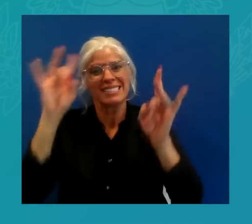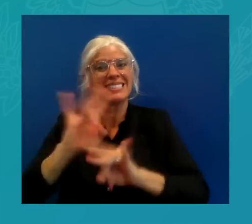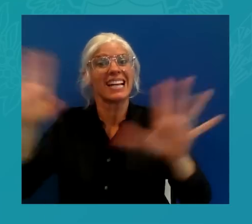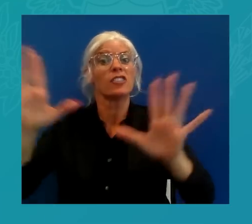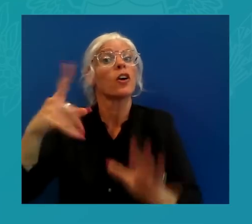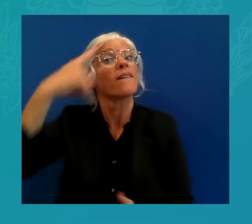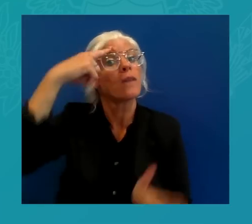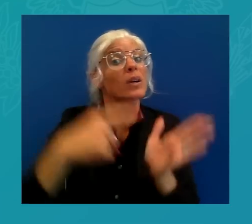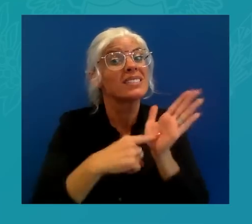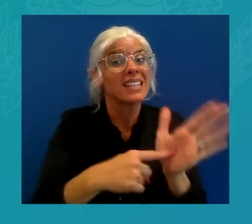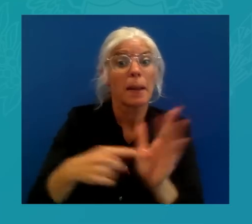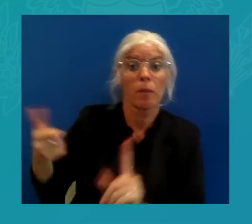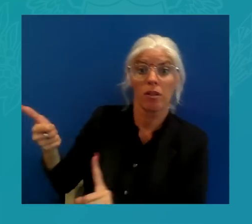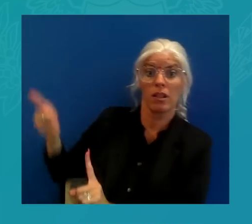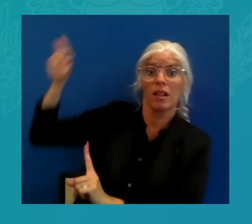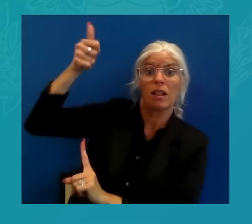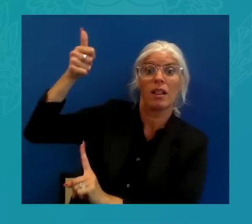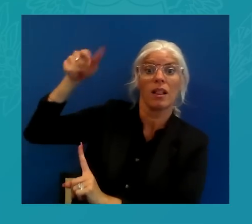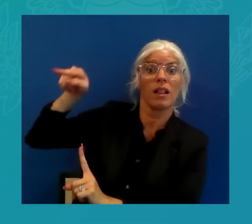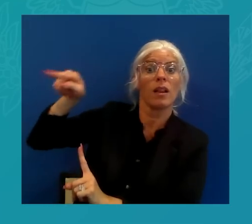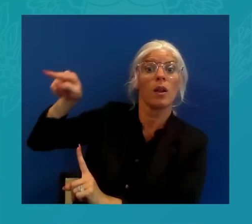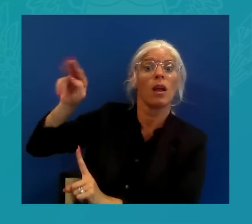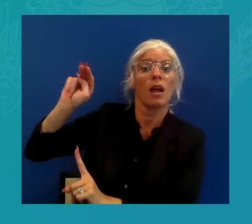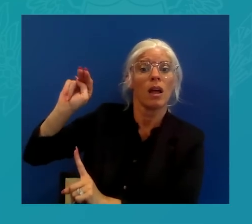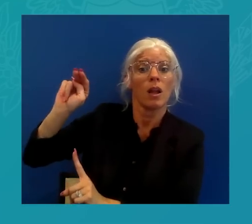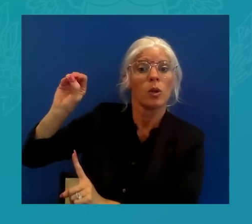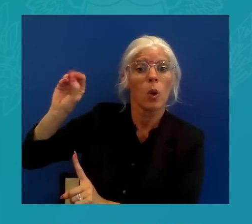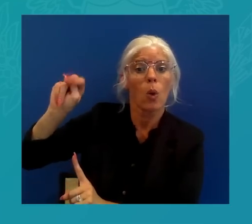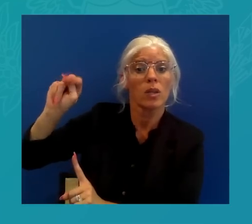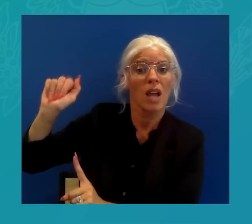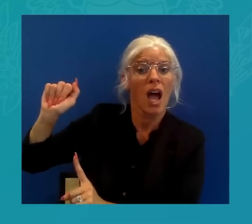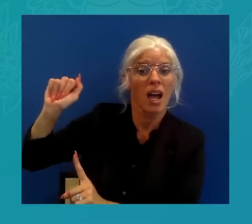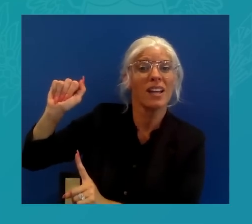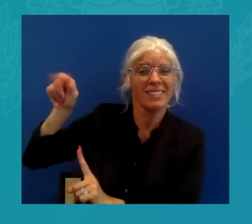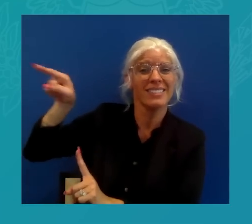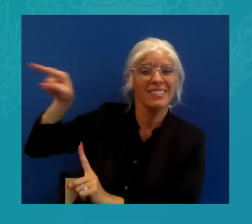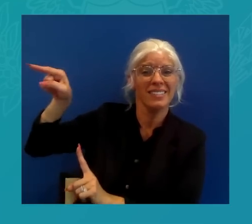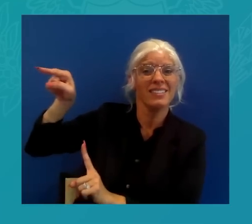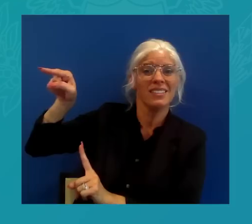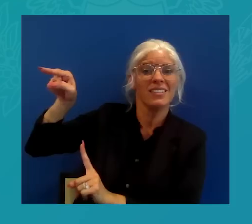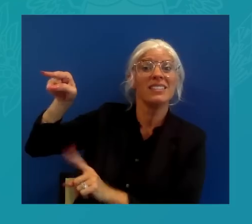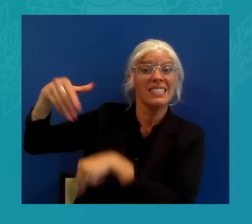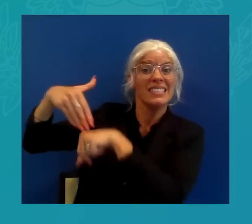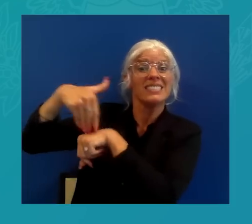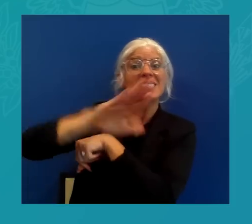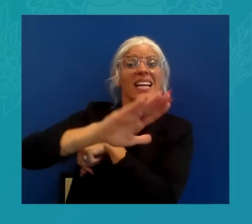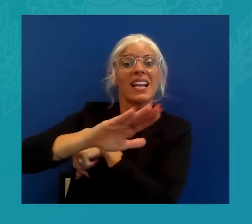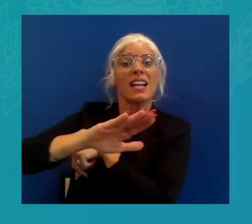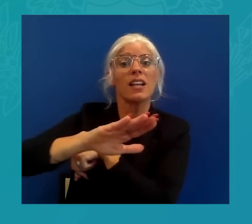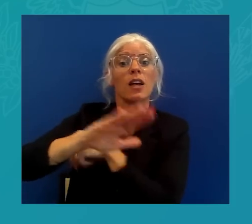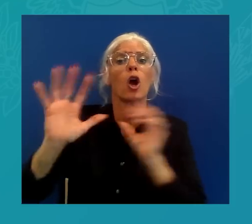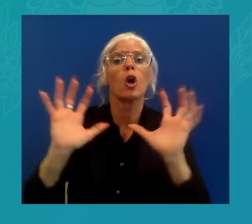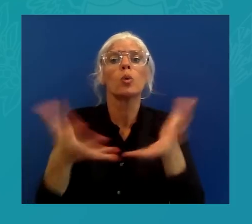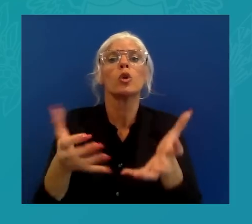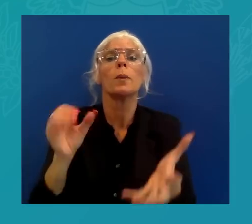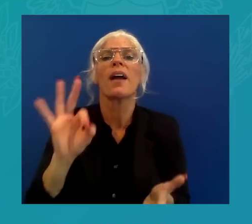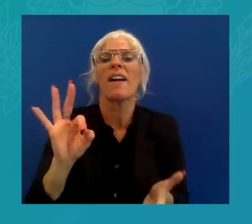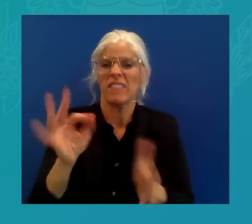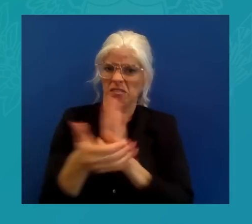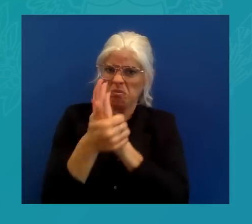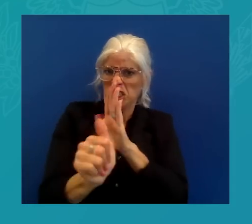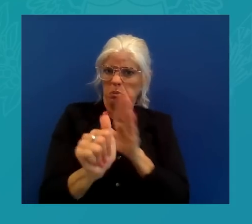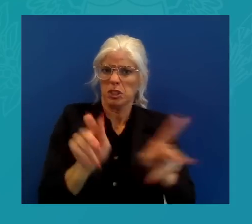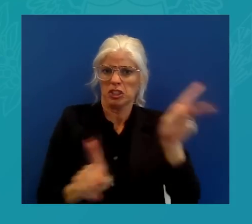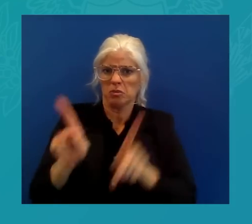NOAA led a group of U.S. experts to Barbados to support regional resilience, including early